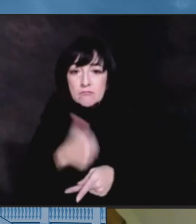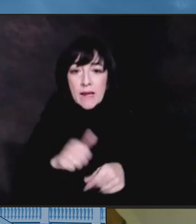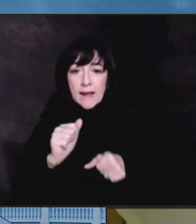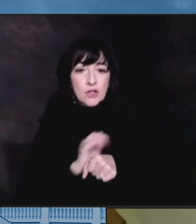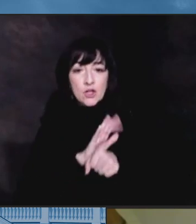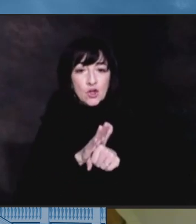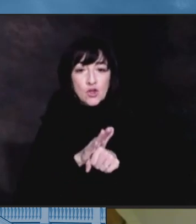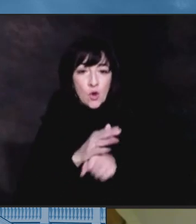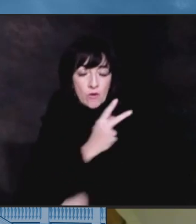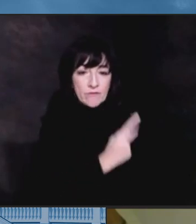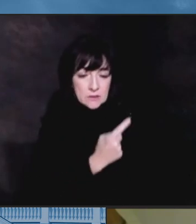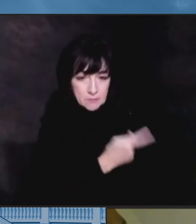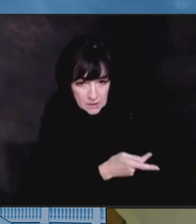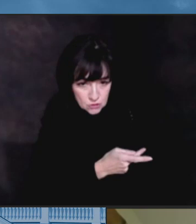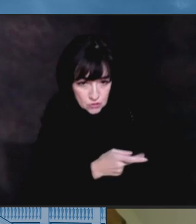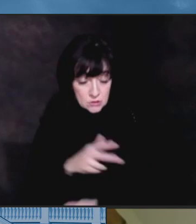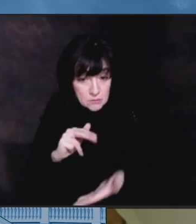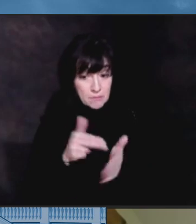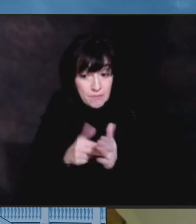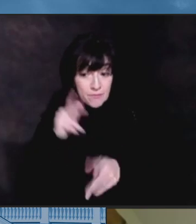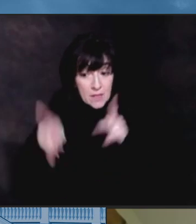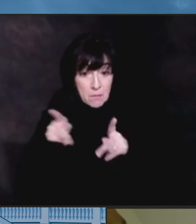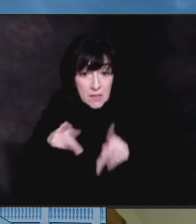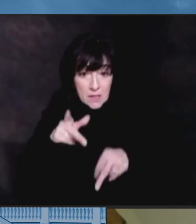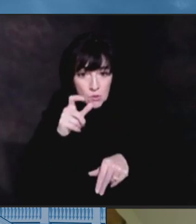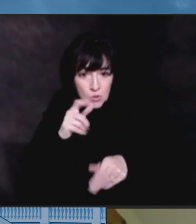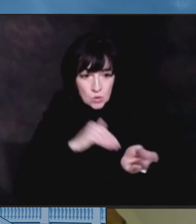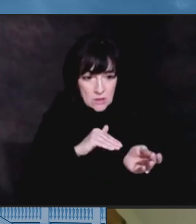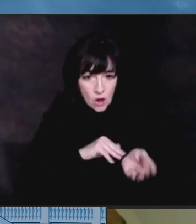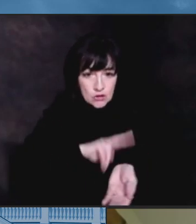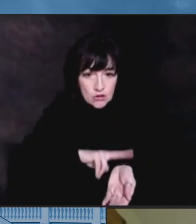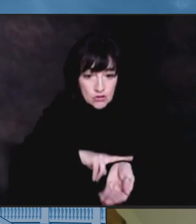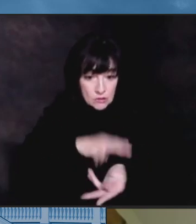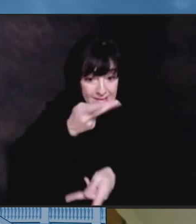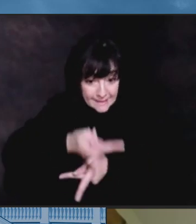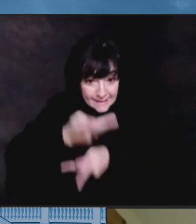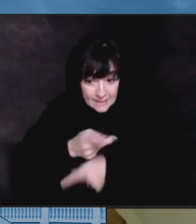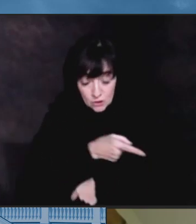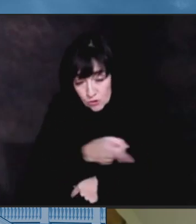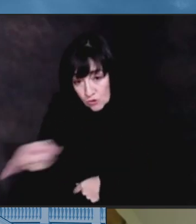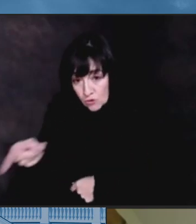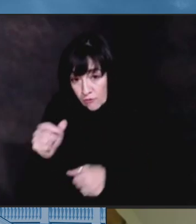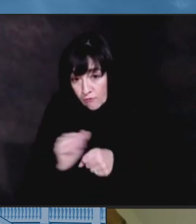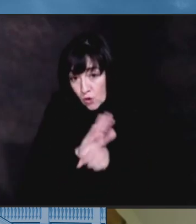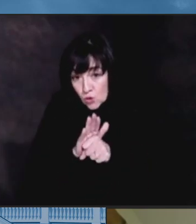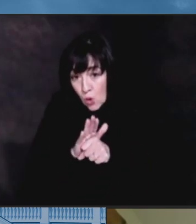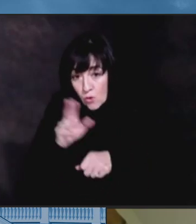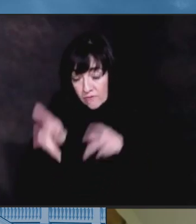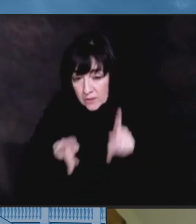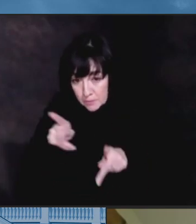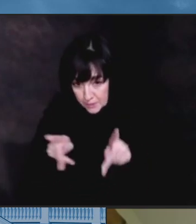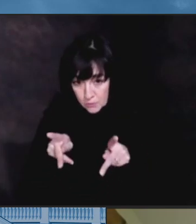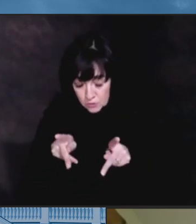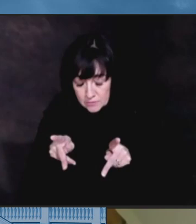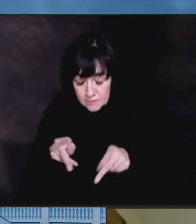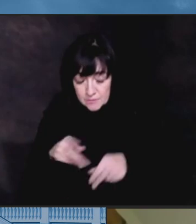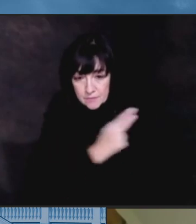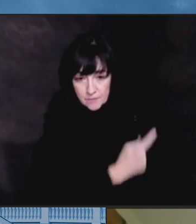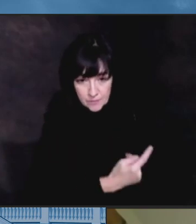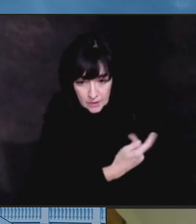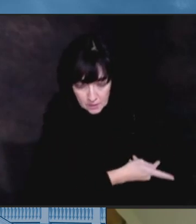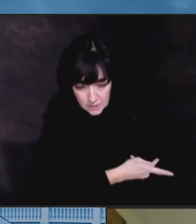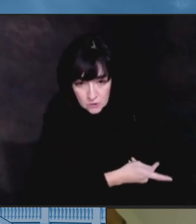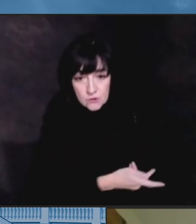here, we have been working with our hospitals and are prepared to get it out to Delaware